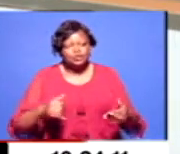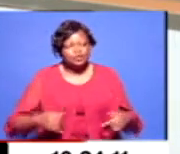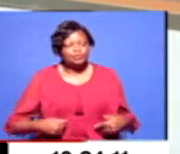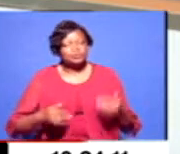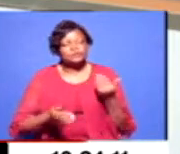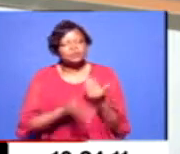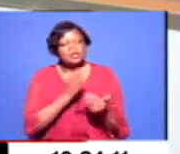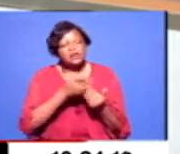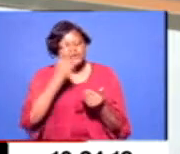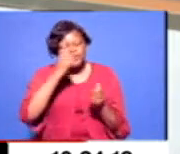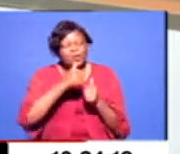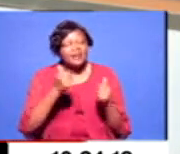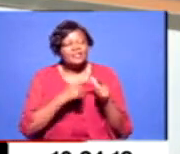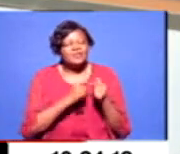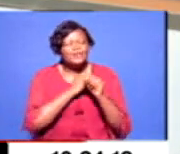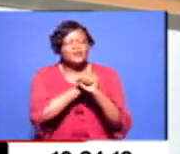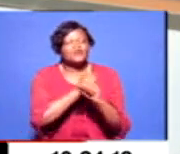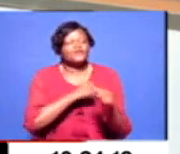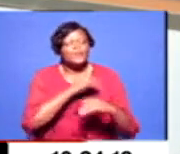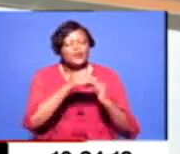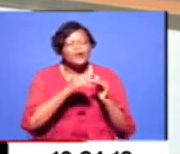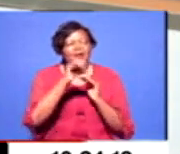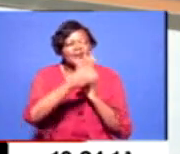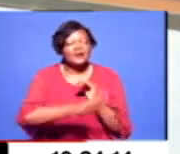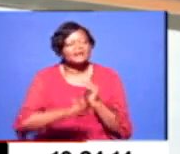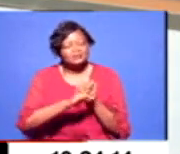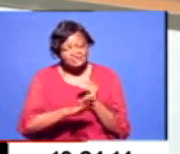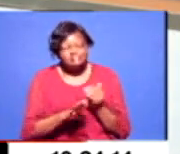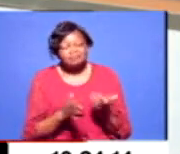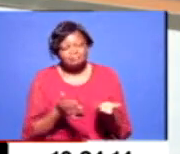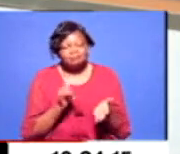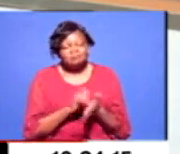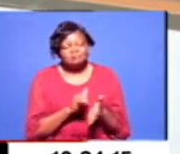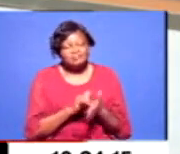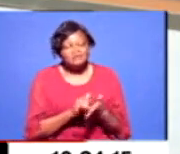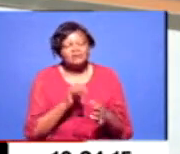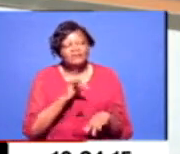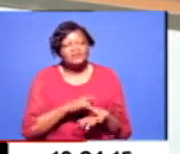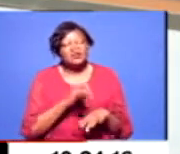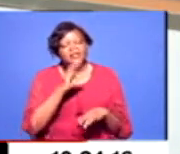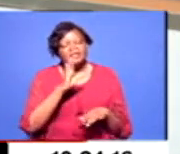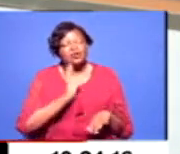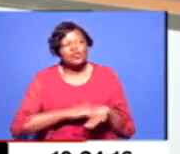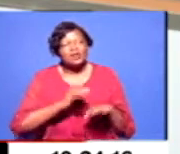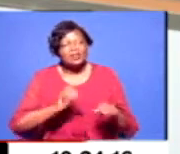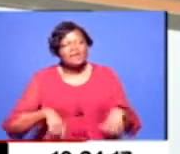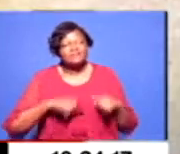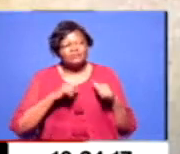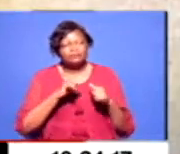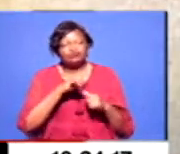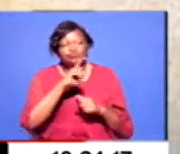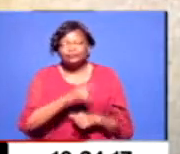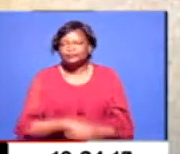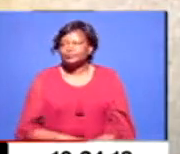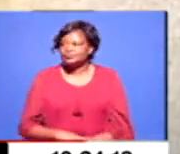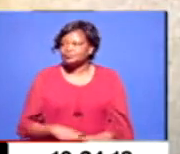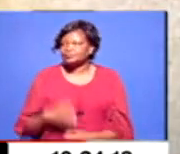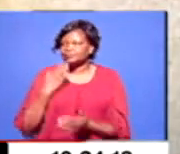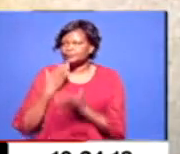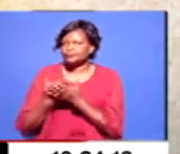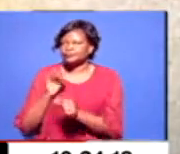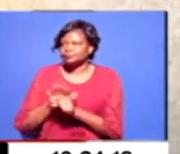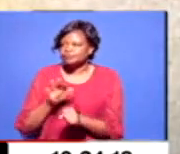of, they are protected from all aspects that are detrimental to their good life. Thank you so much. It is